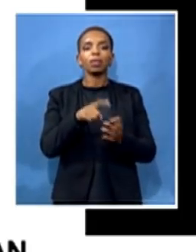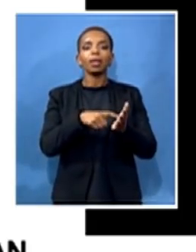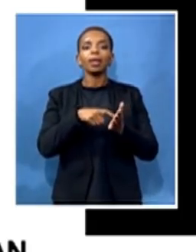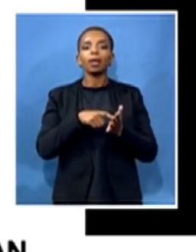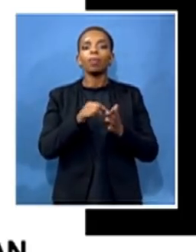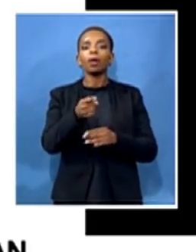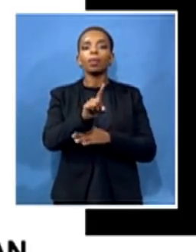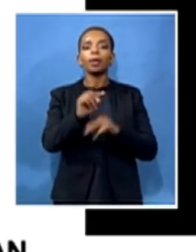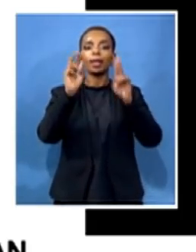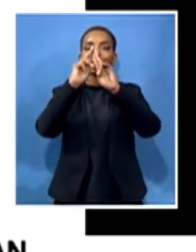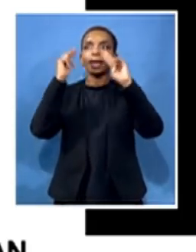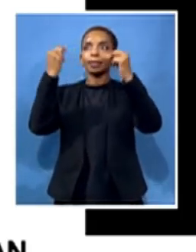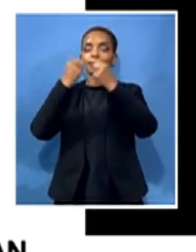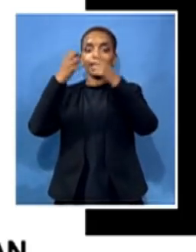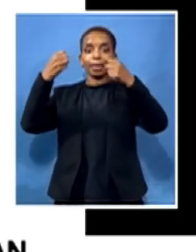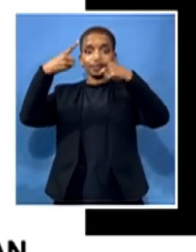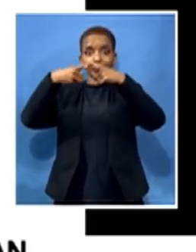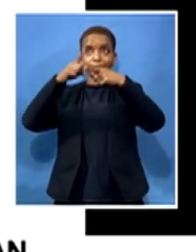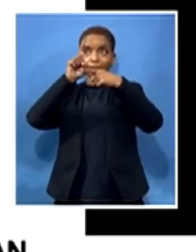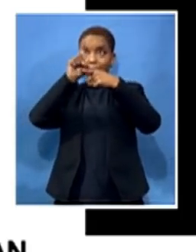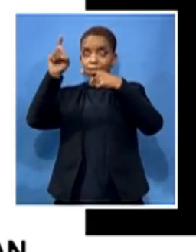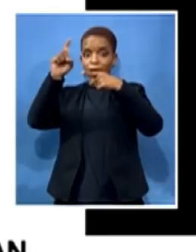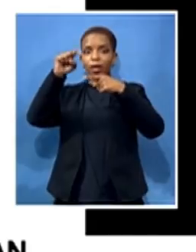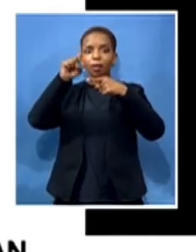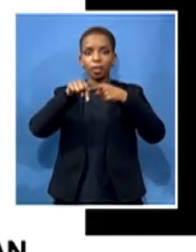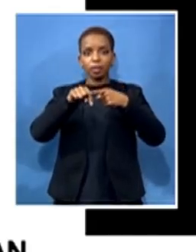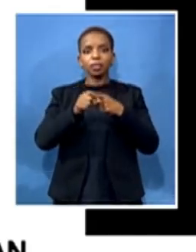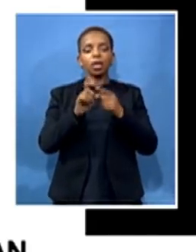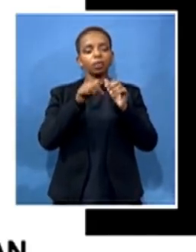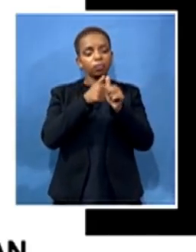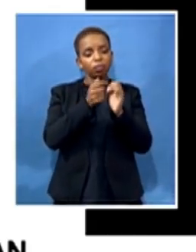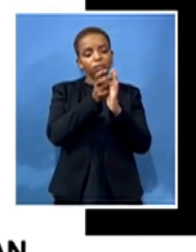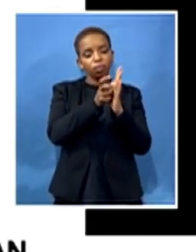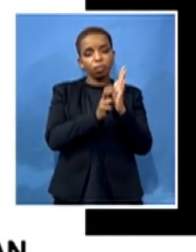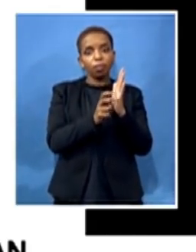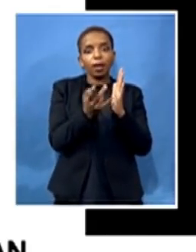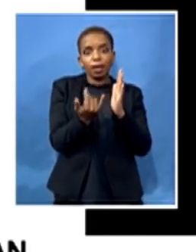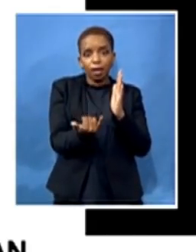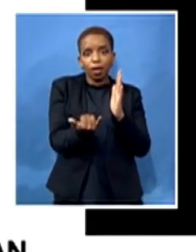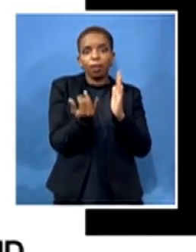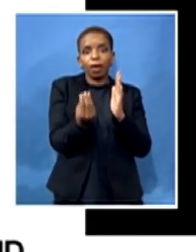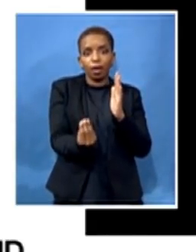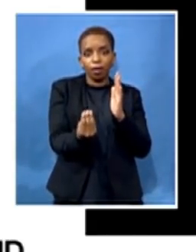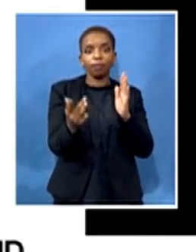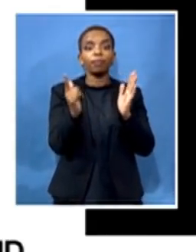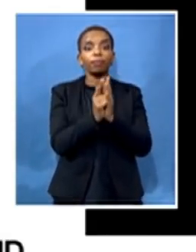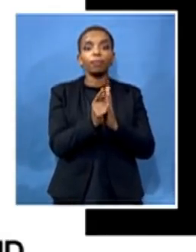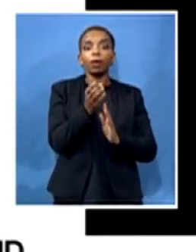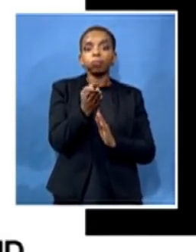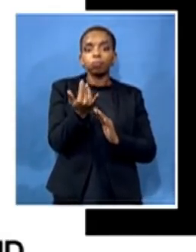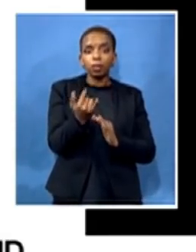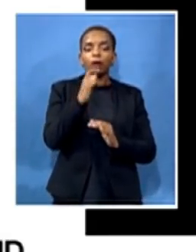in terms of existing legislation. And we know the legislation that is being used is Section